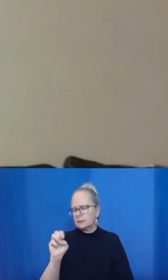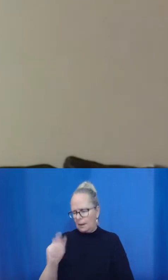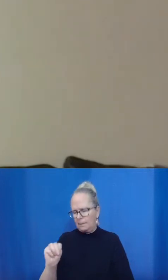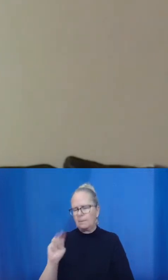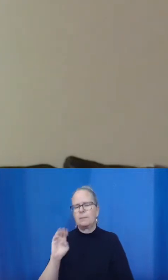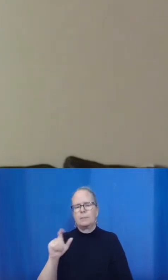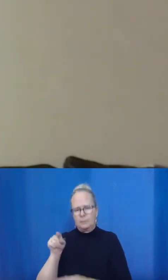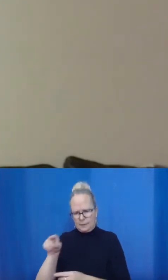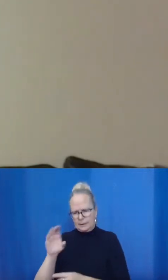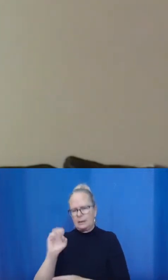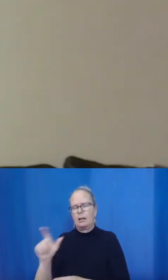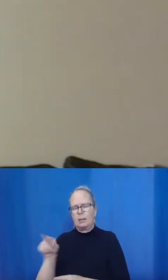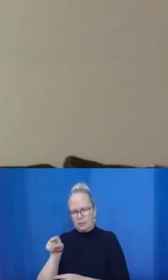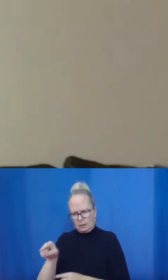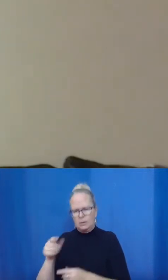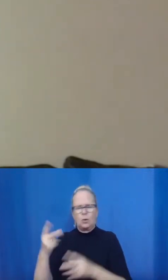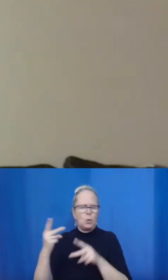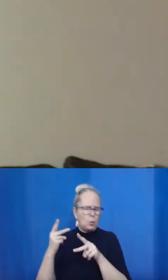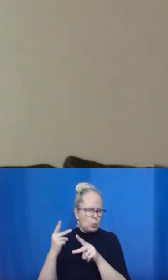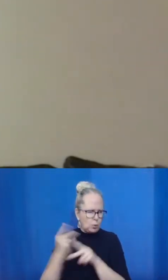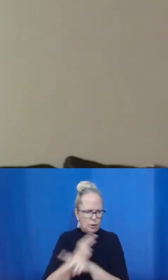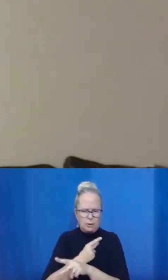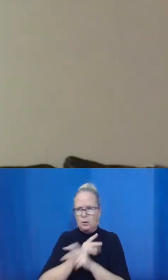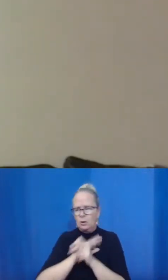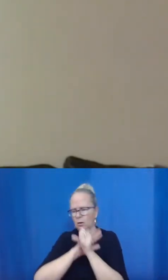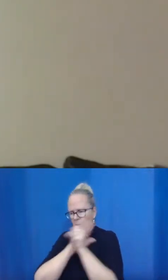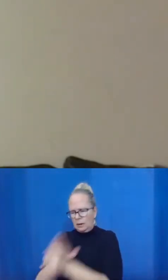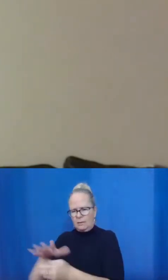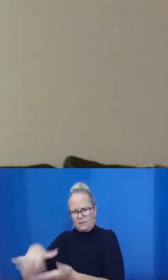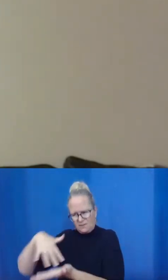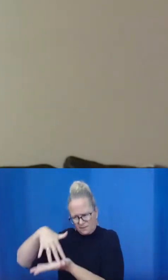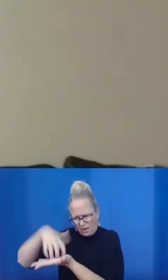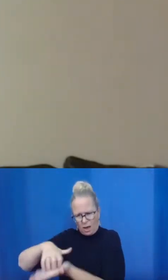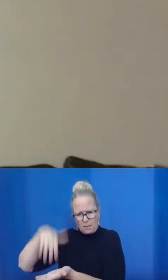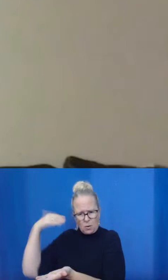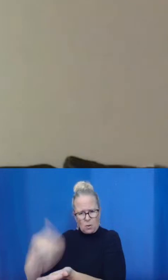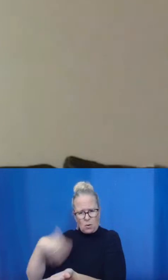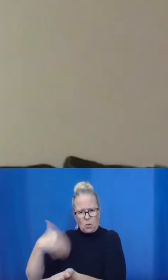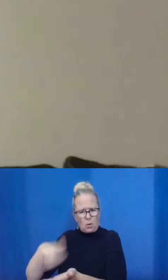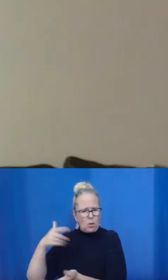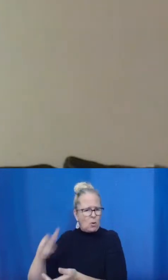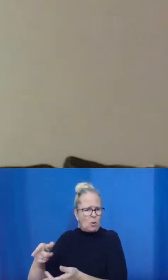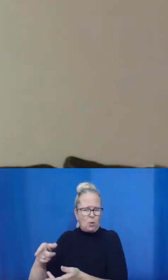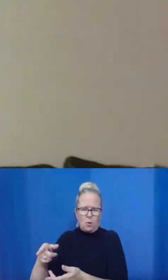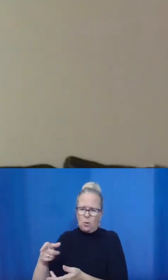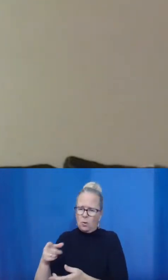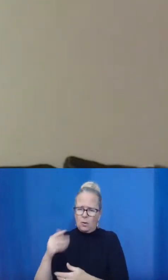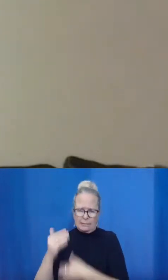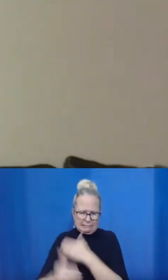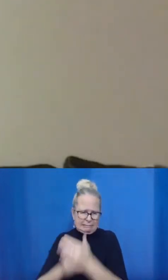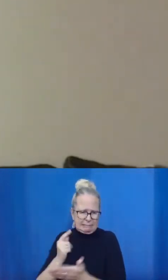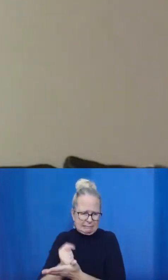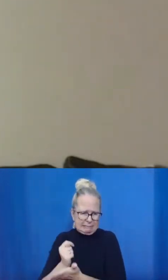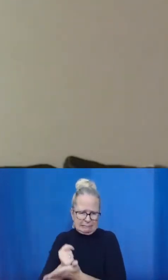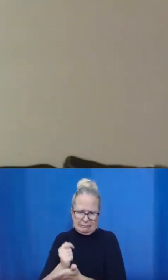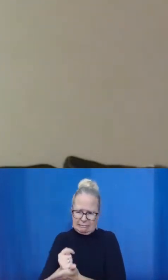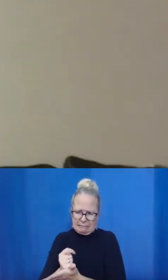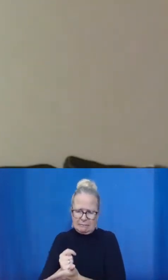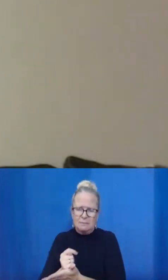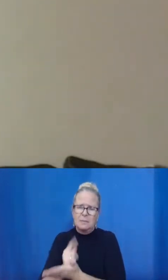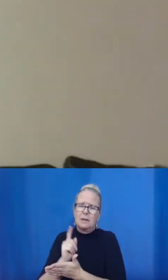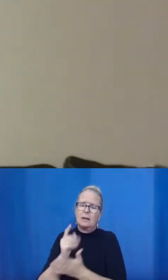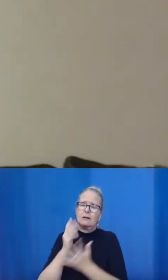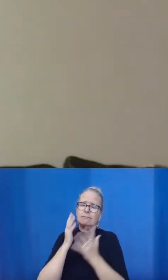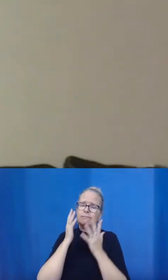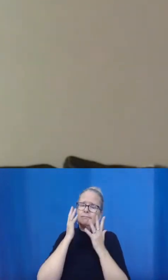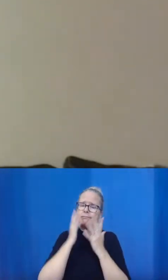to delay those transplants or have had them canceled. And that's partly due to, you know, unfortunately,